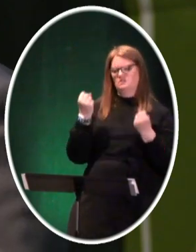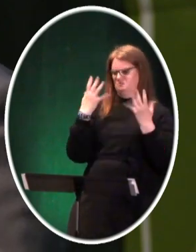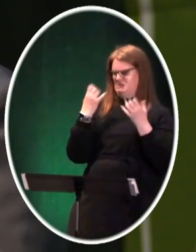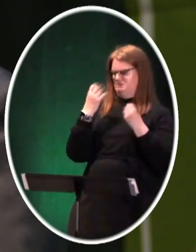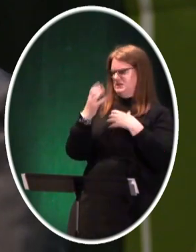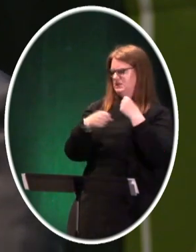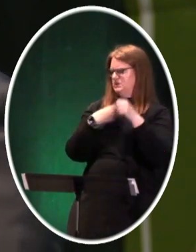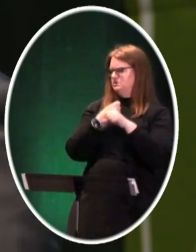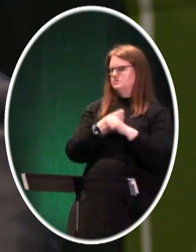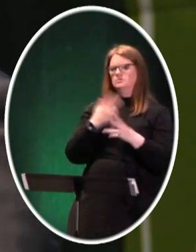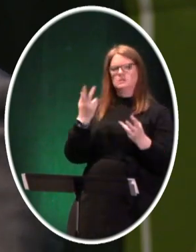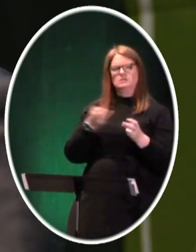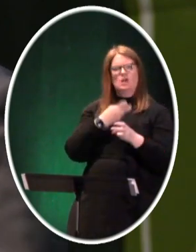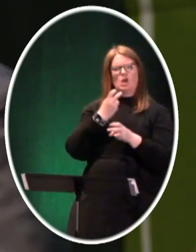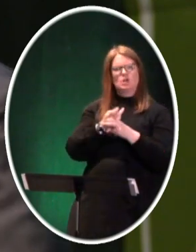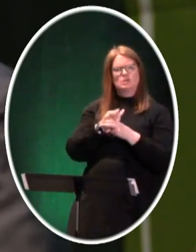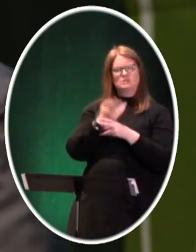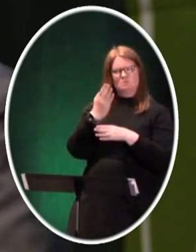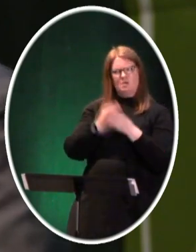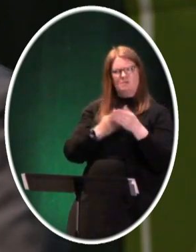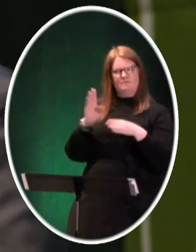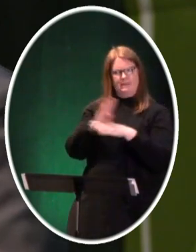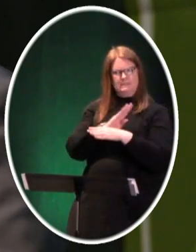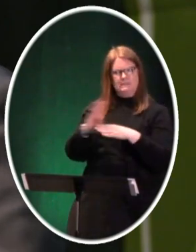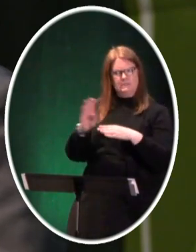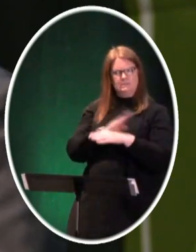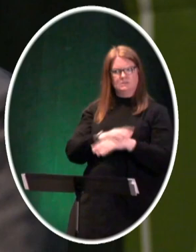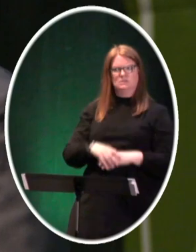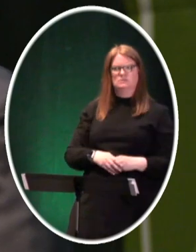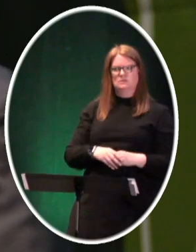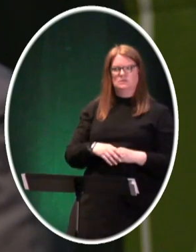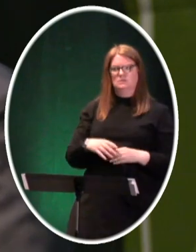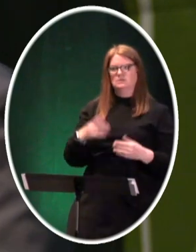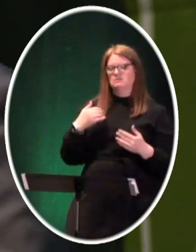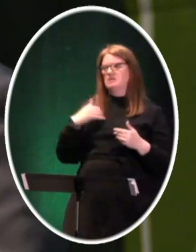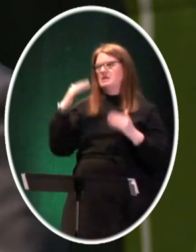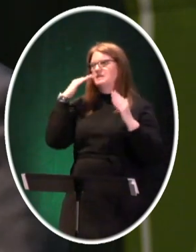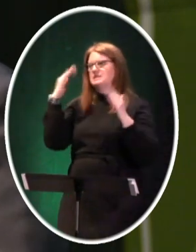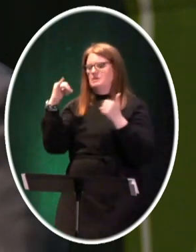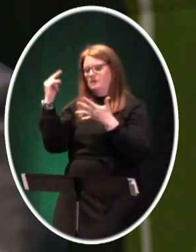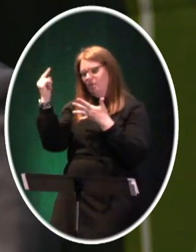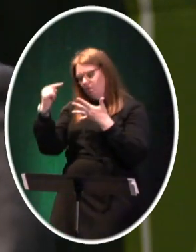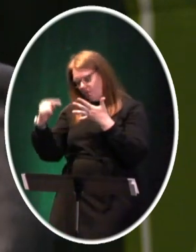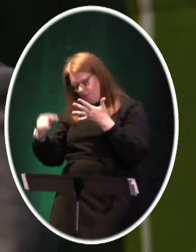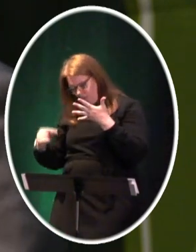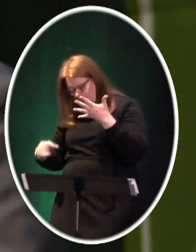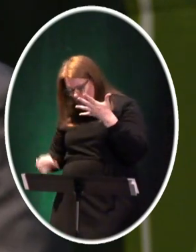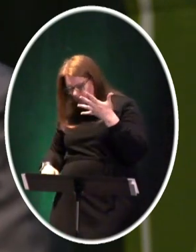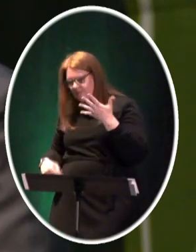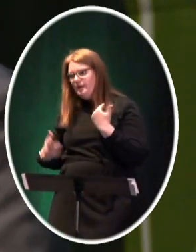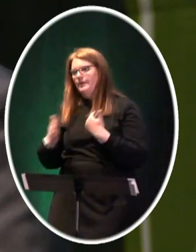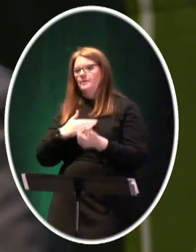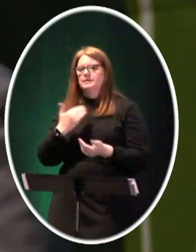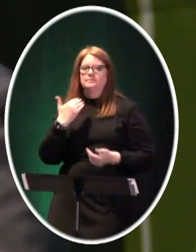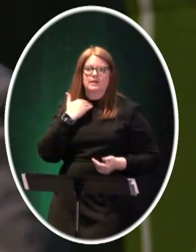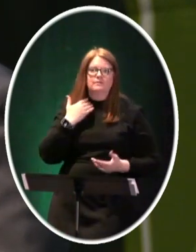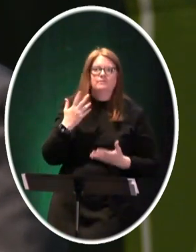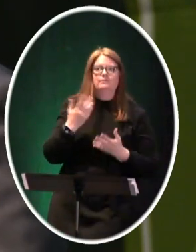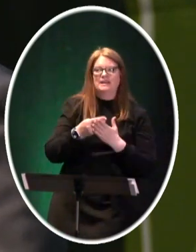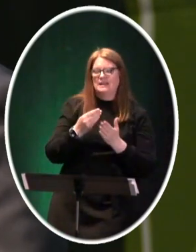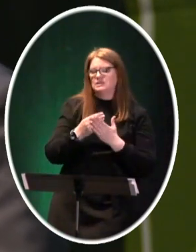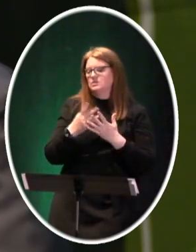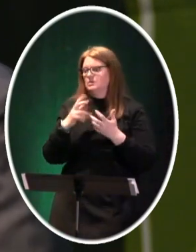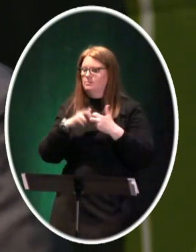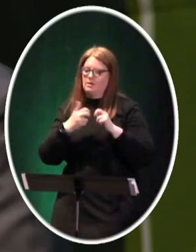years, what's the hardest part of being in business? And again, I'm expecting all these terrible things like near bankruptcy, financial crisis, etc.,